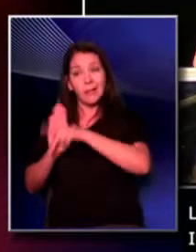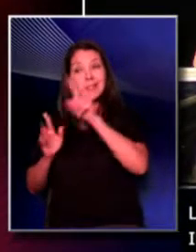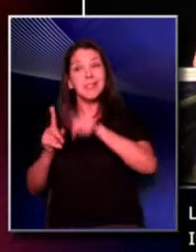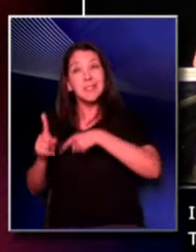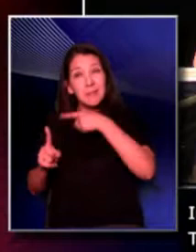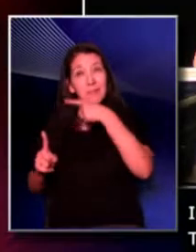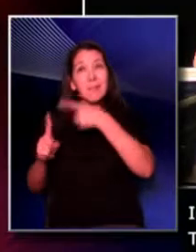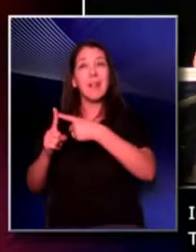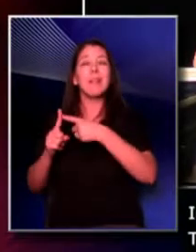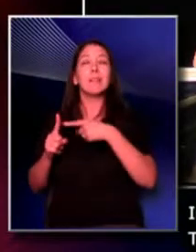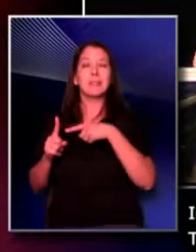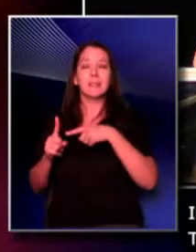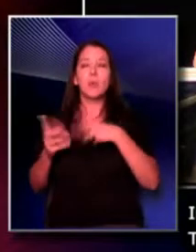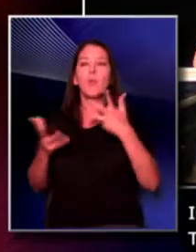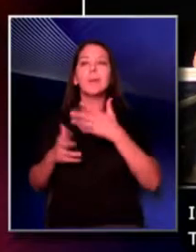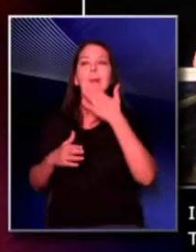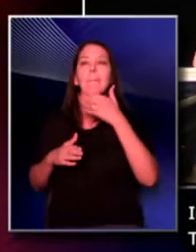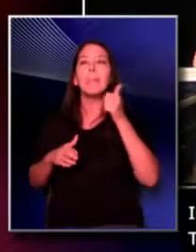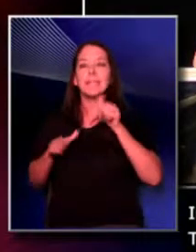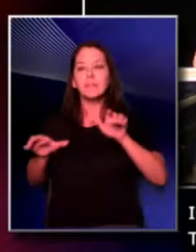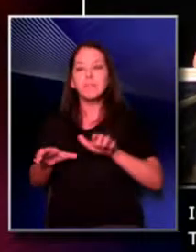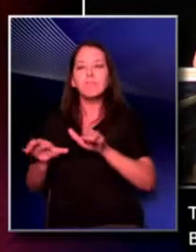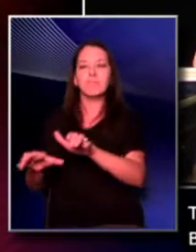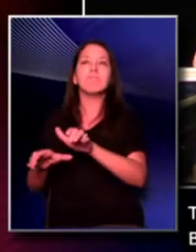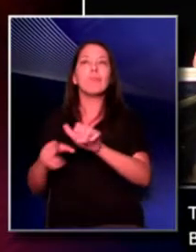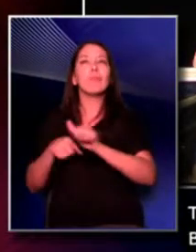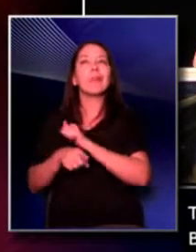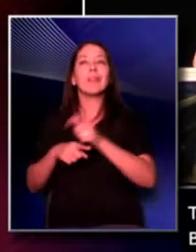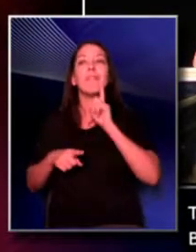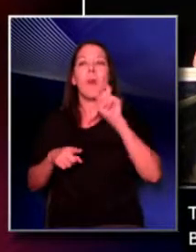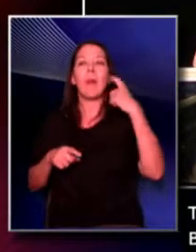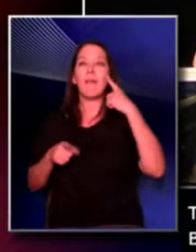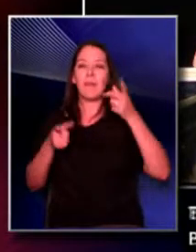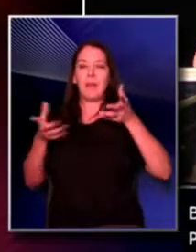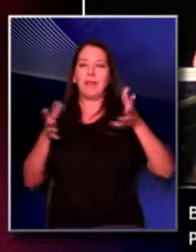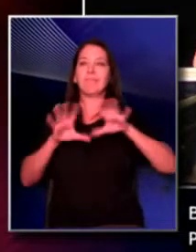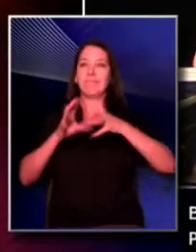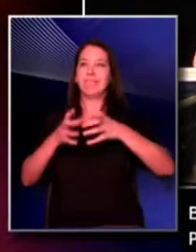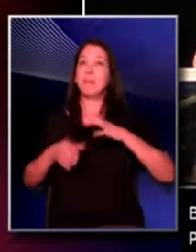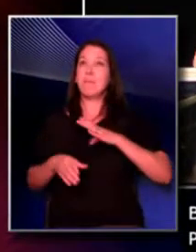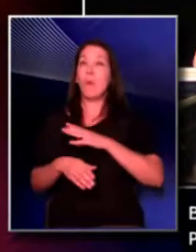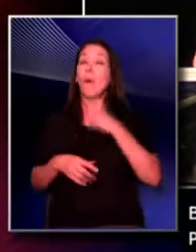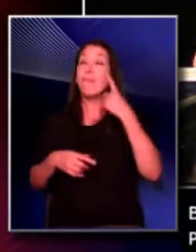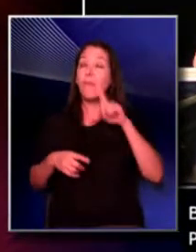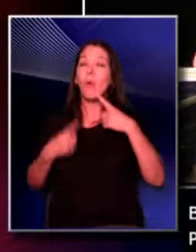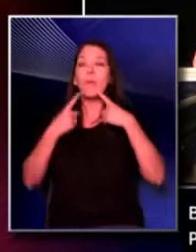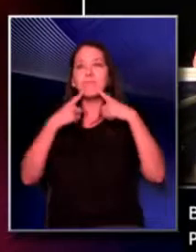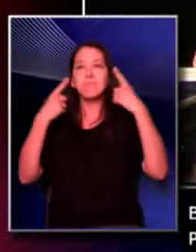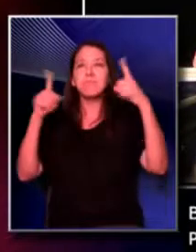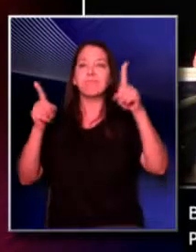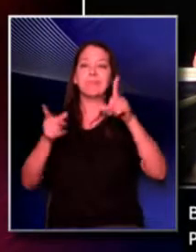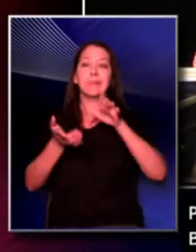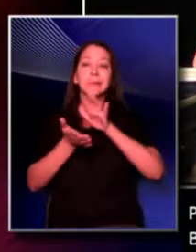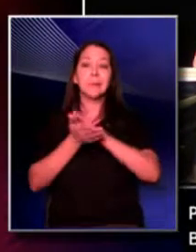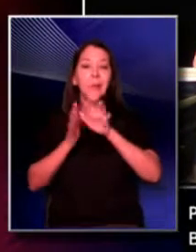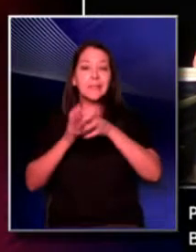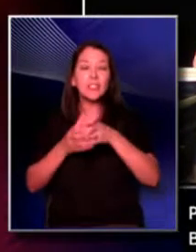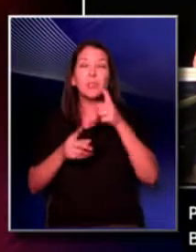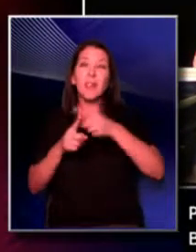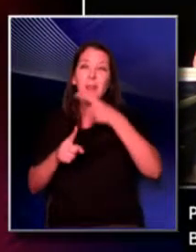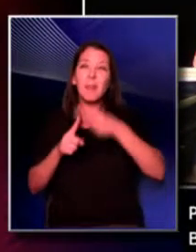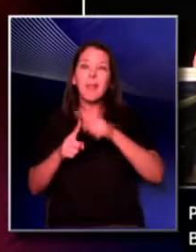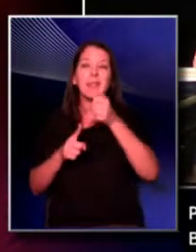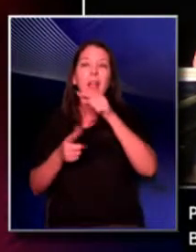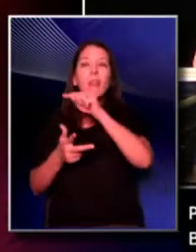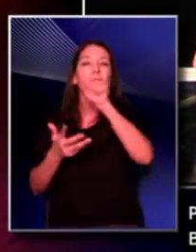but also looking at best practices for other governing boards on very efficient and effective, not just school districts, but other entities similar